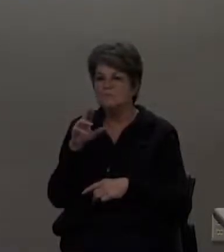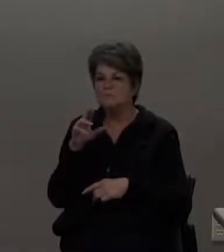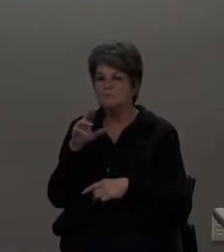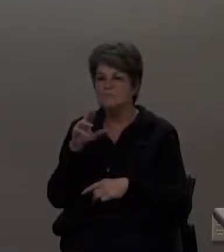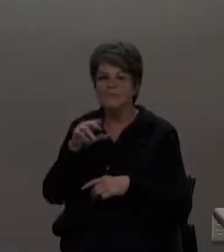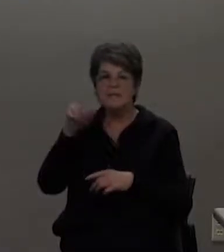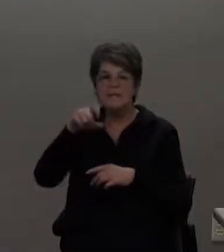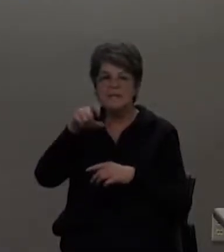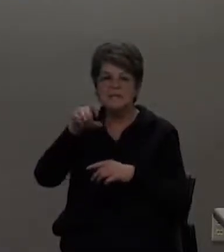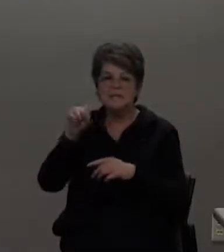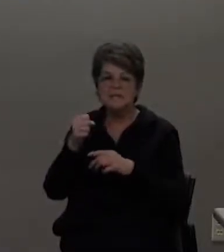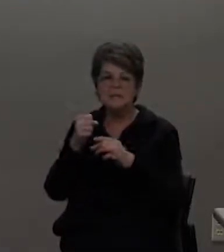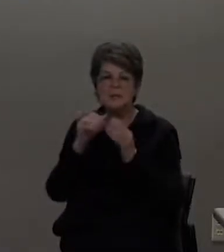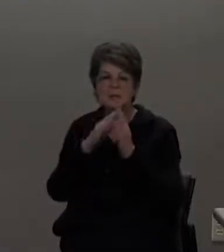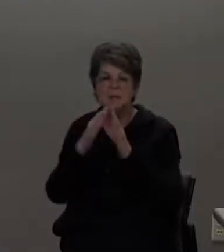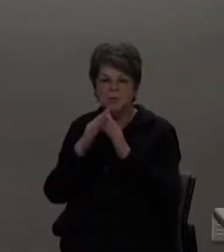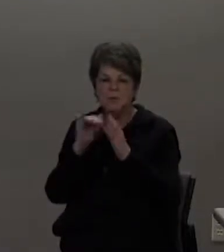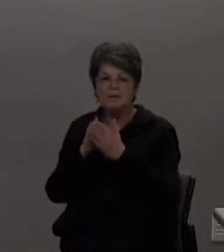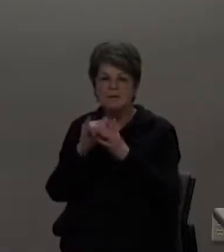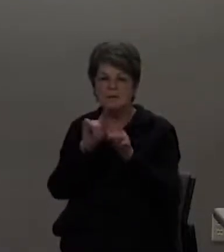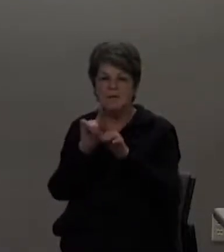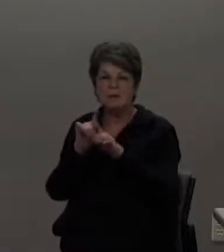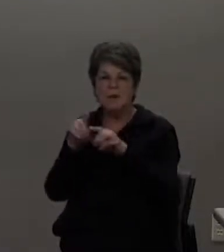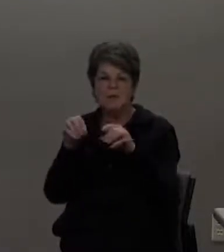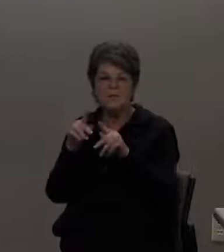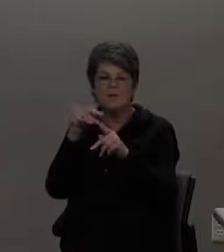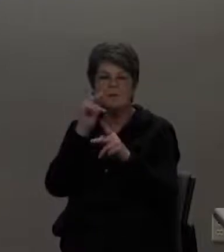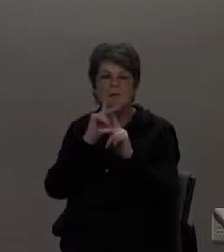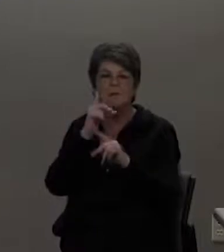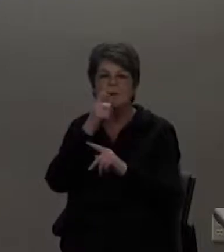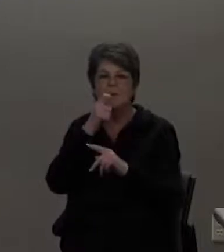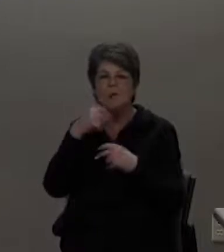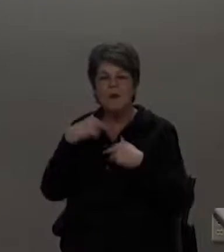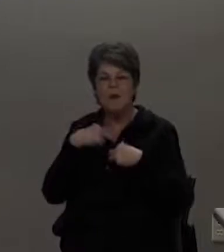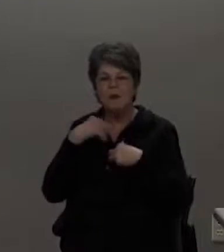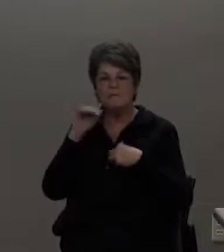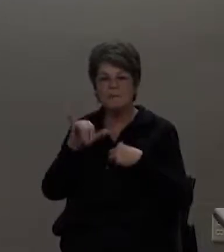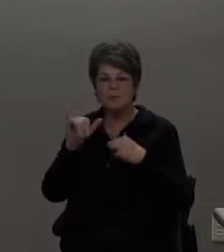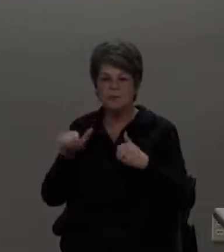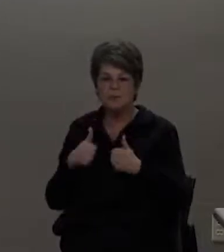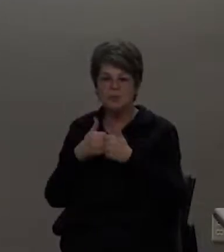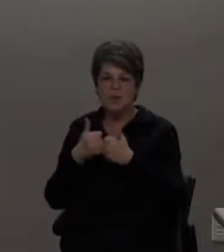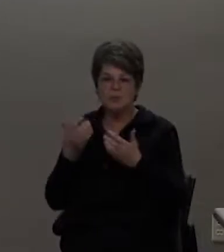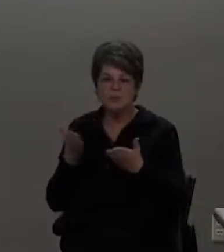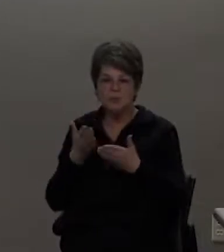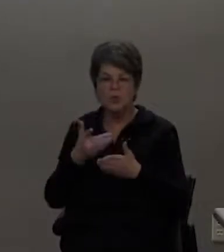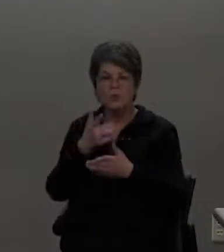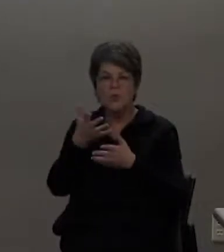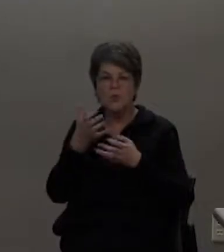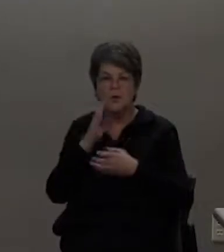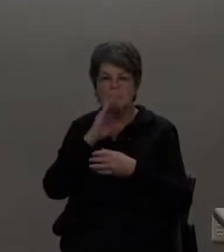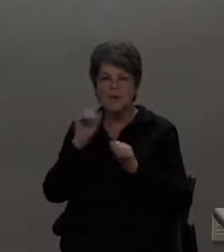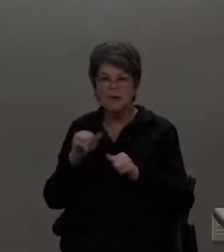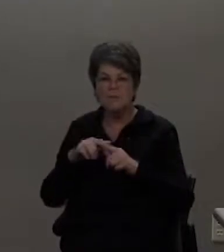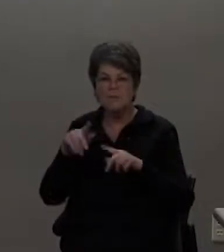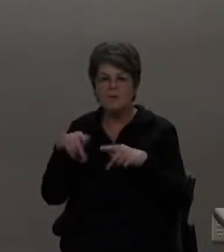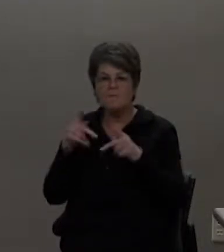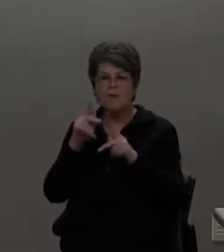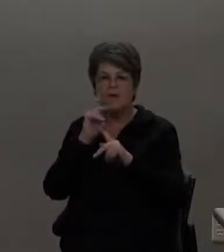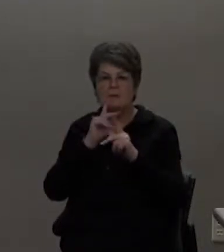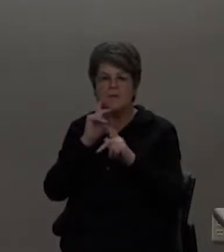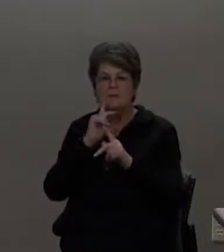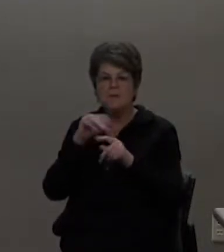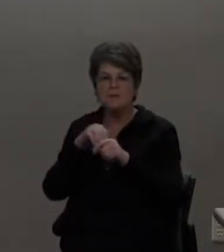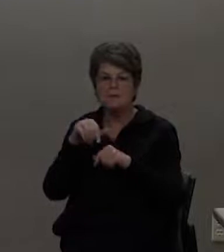or the needs community. Those are also opportunities out there. There are folks that have those challenges here. You want to be able to provide people who live in